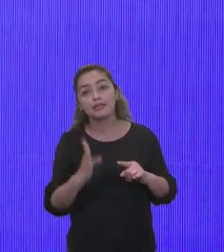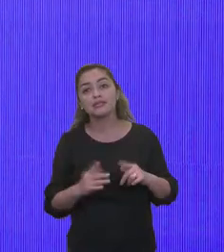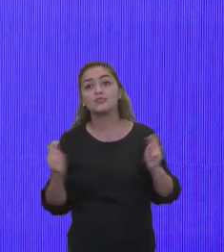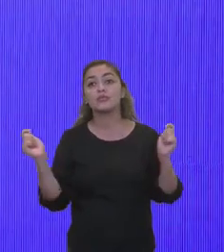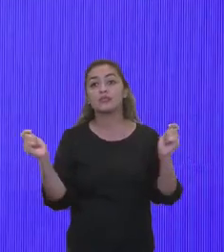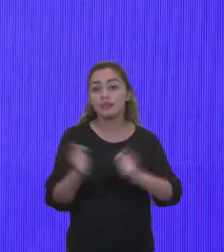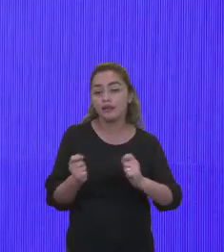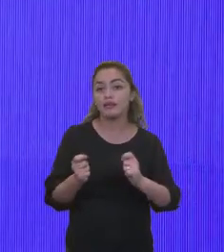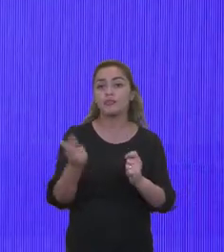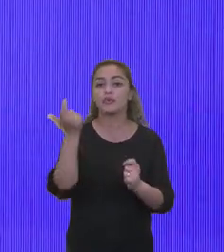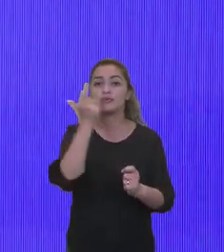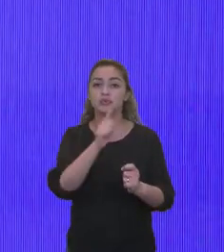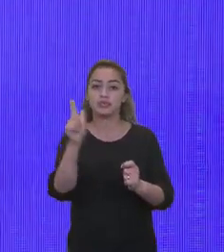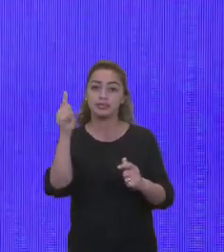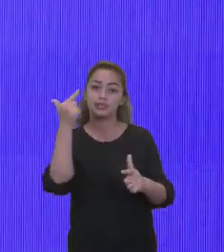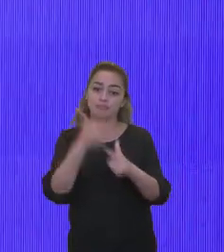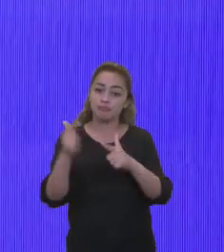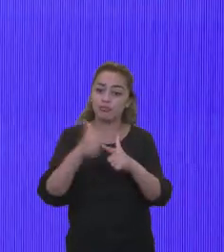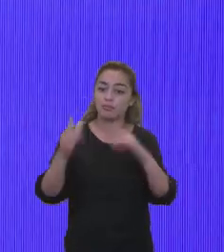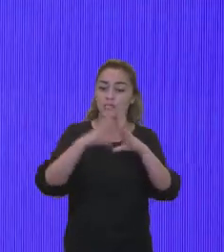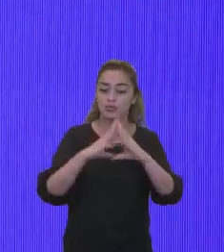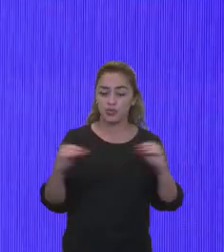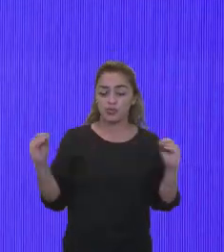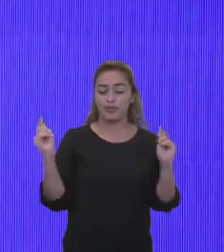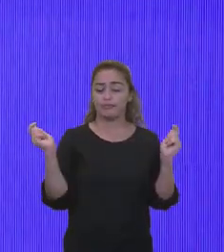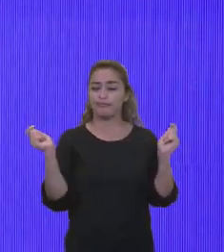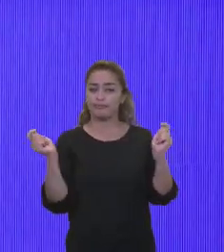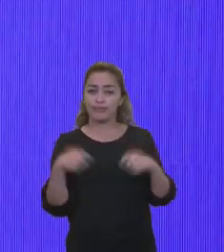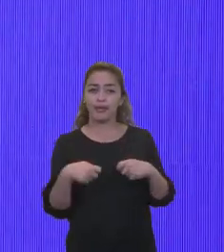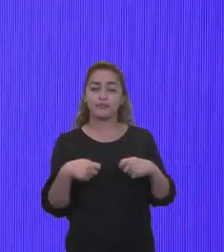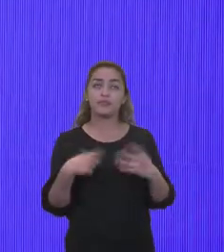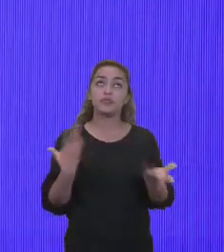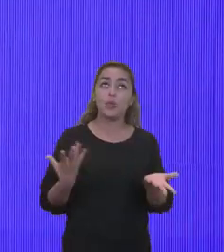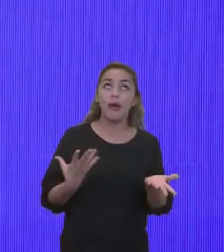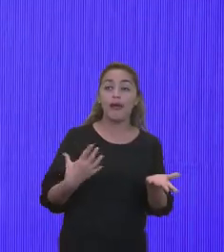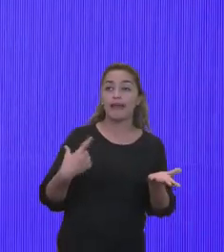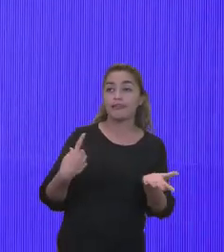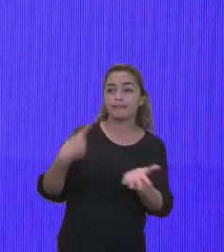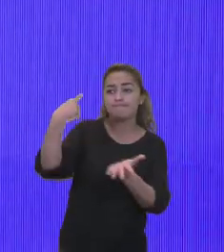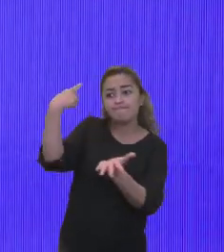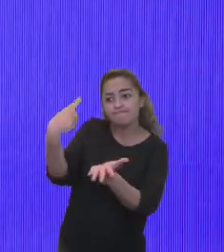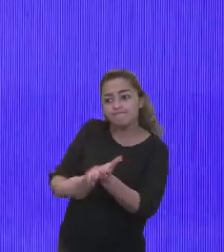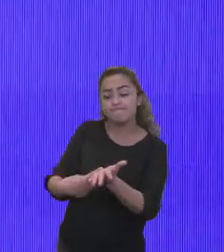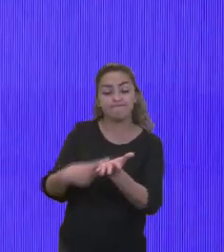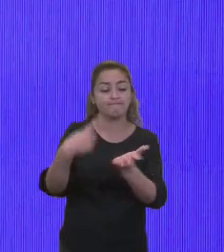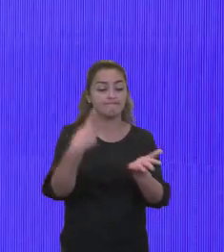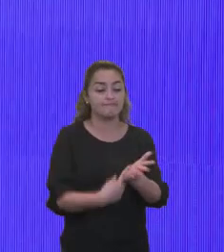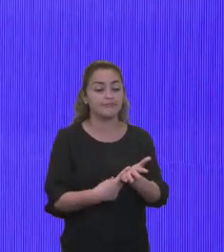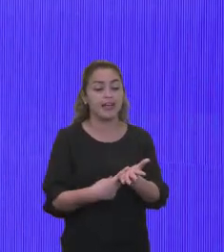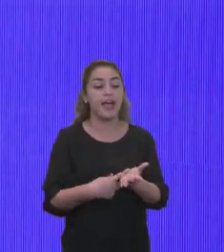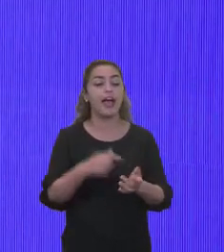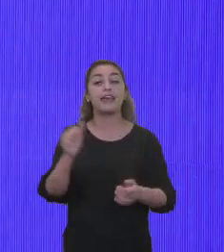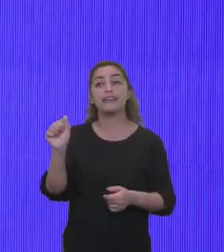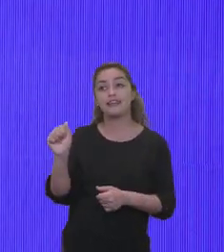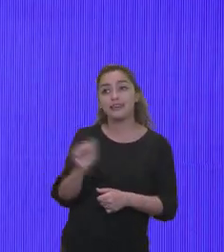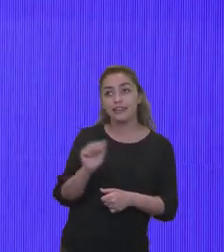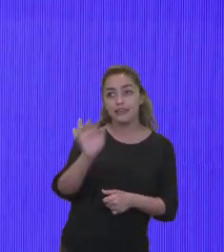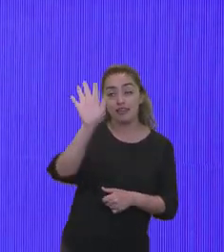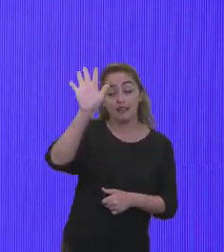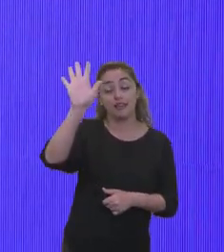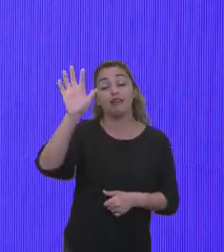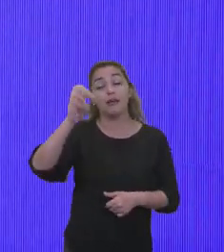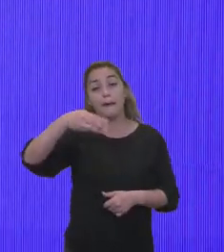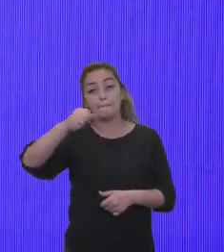position Brazil as a country who's capable of sorting out its issues. So yeah, we sat down, signed an agreement,